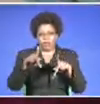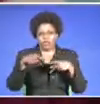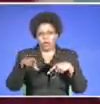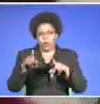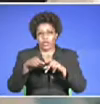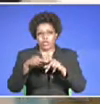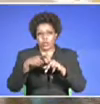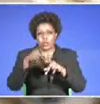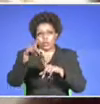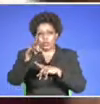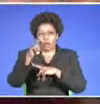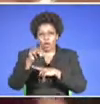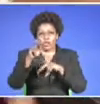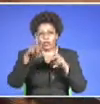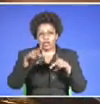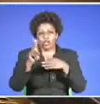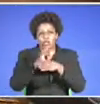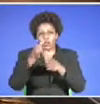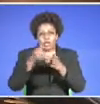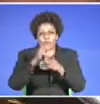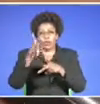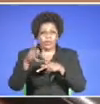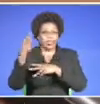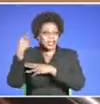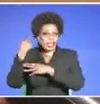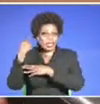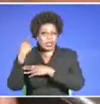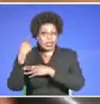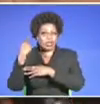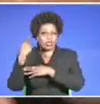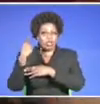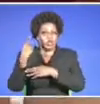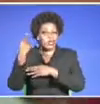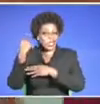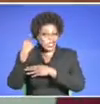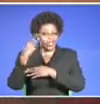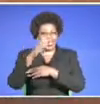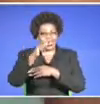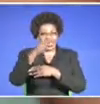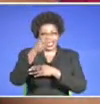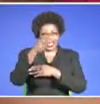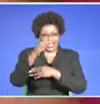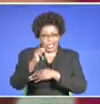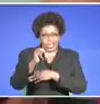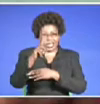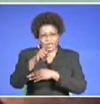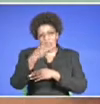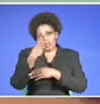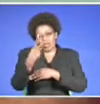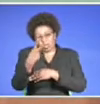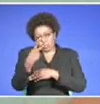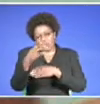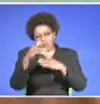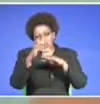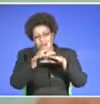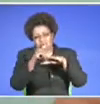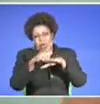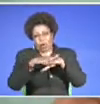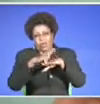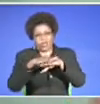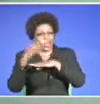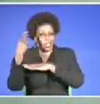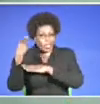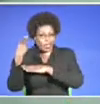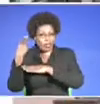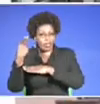a popular style. Anybody can use it. People that hair is like kind of thin and they just want to add like two strips, they can do it. It's very flat and